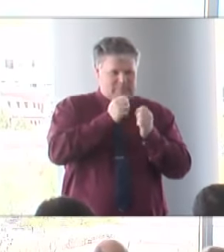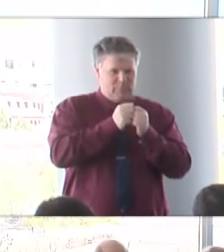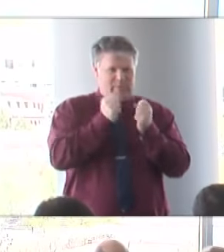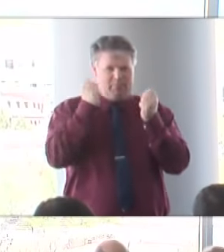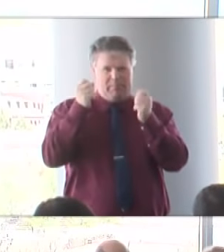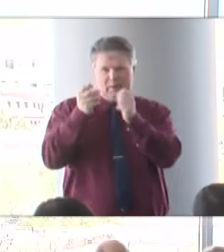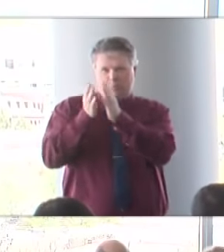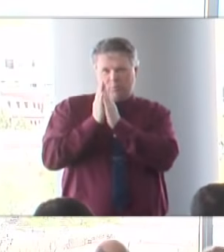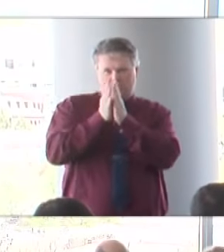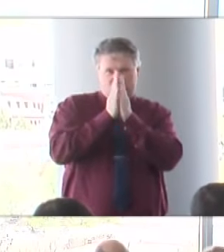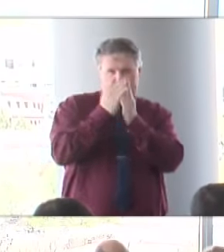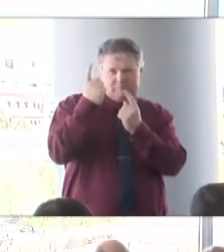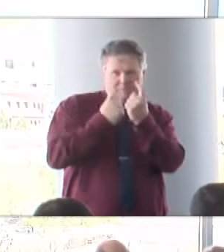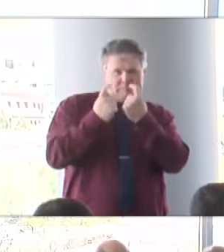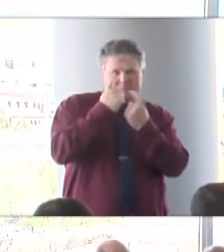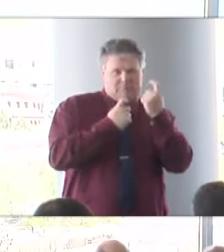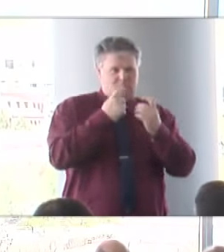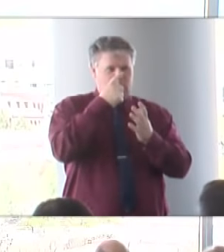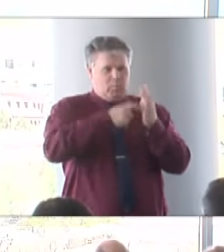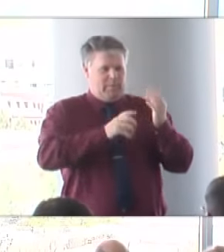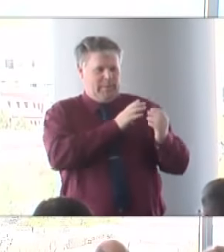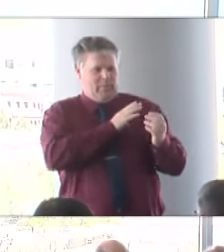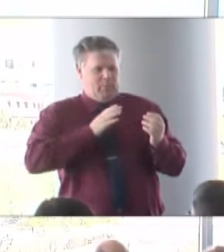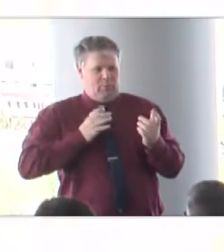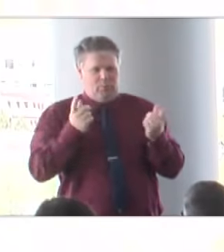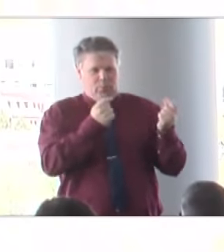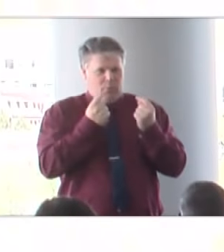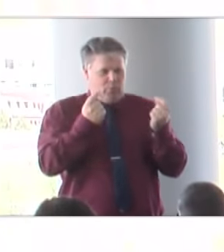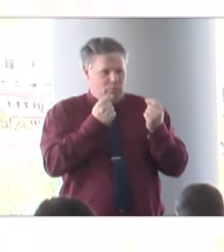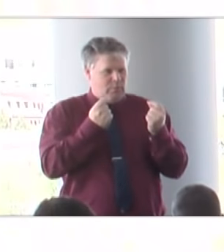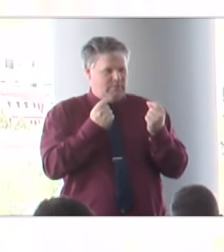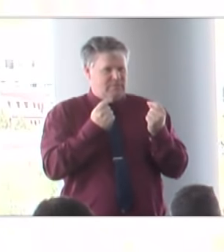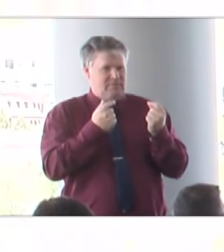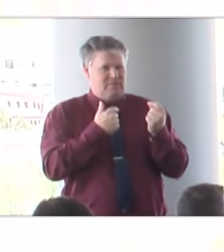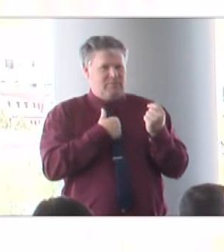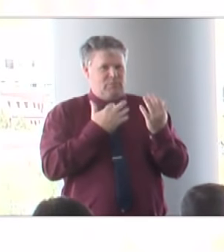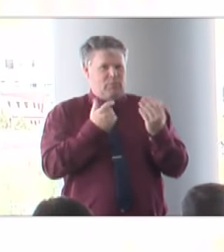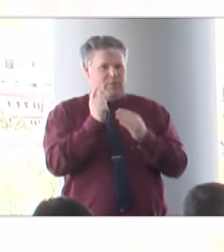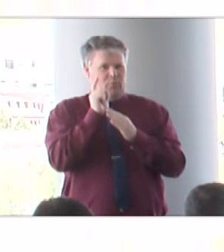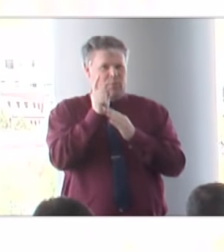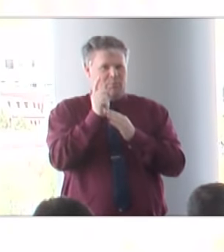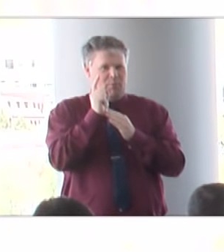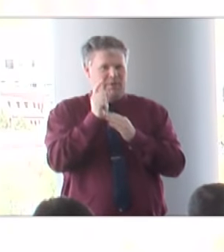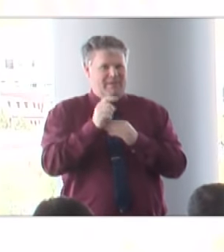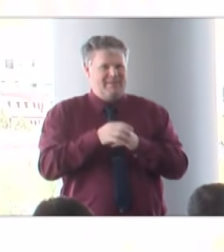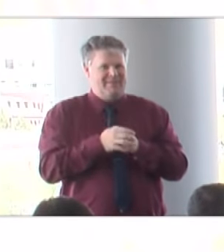requests about what was the board doing. I'm going to wait just a moment.